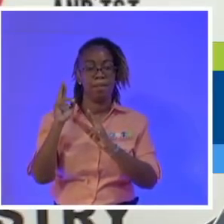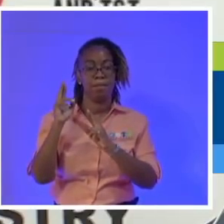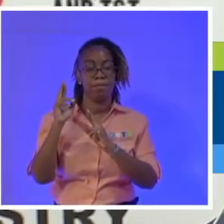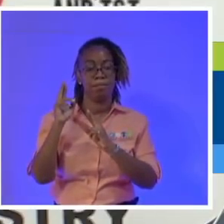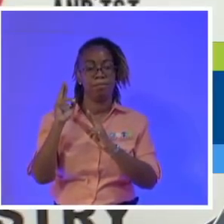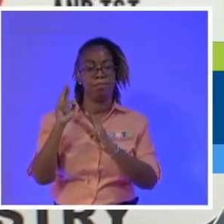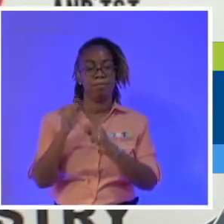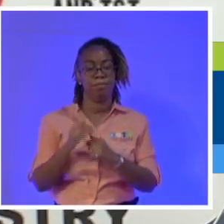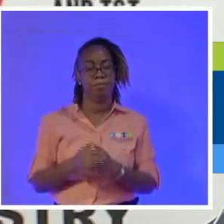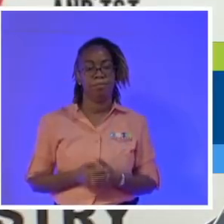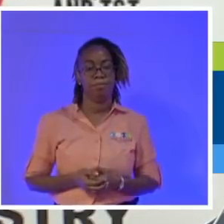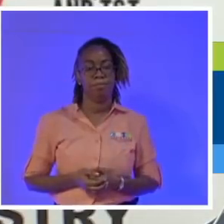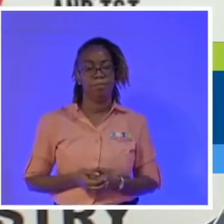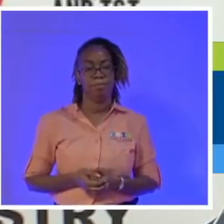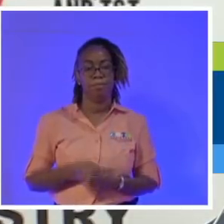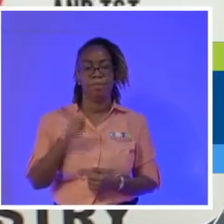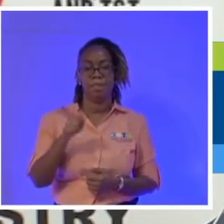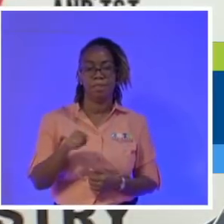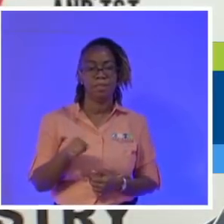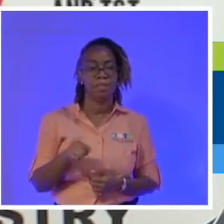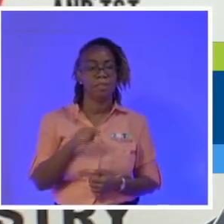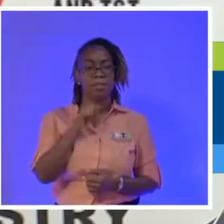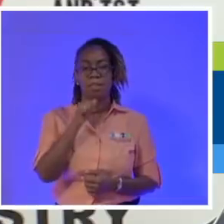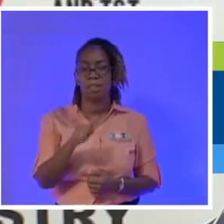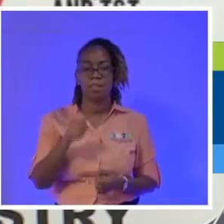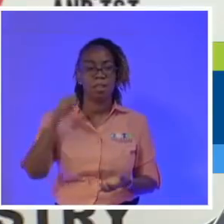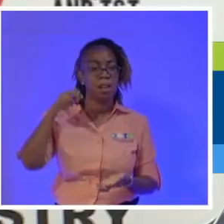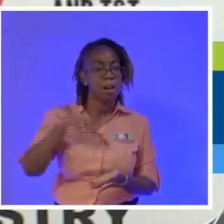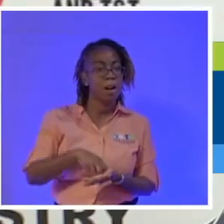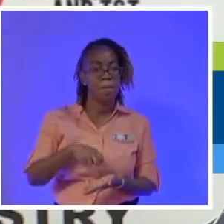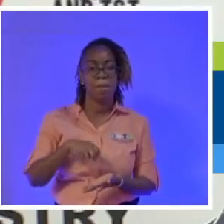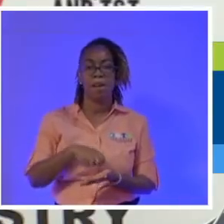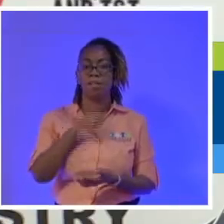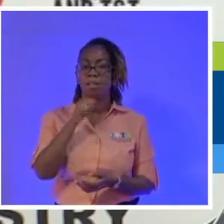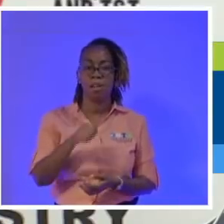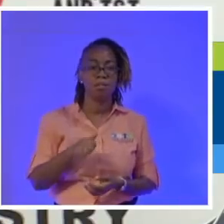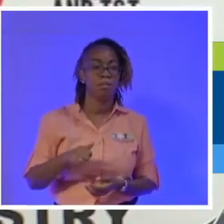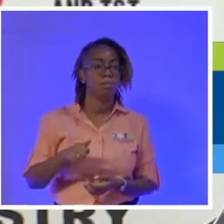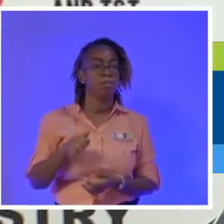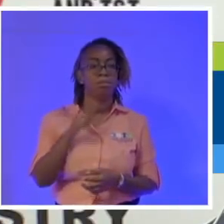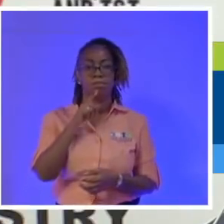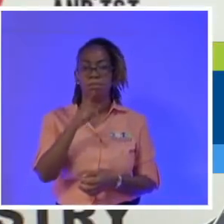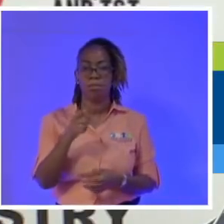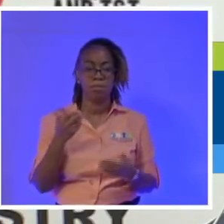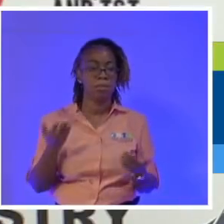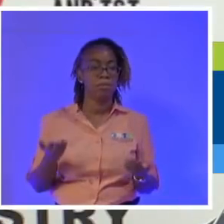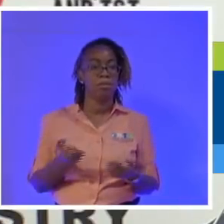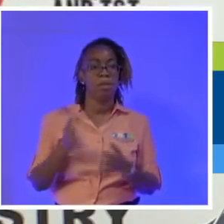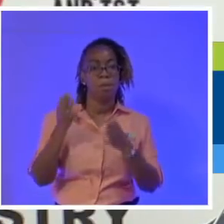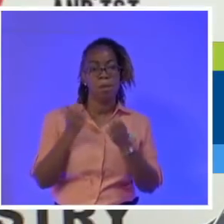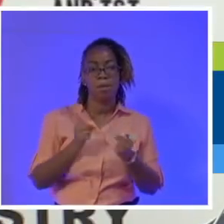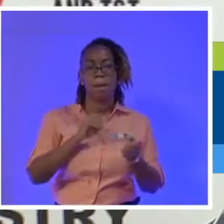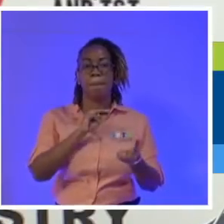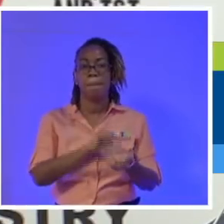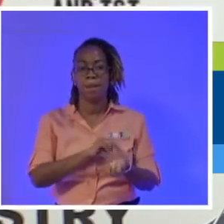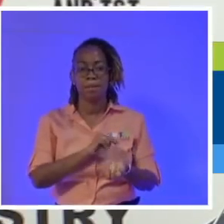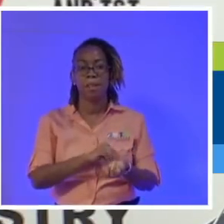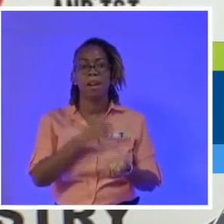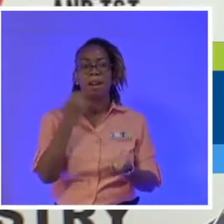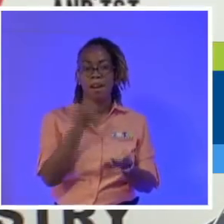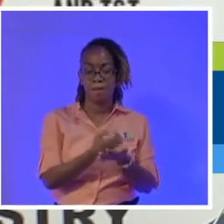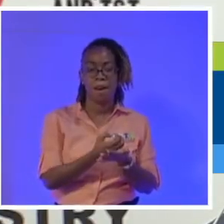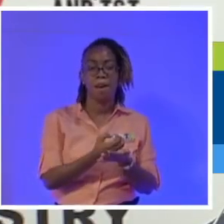that these unconfirmed reports, and what we would appreciate is the medical evidence, the doctor's